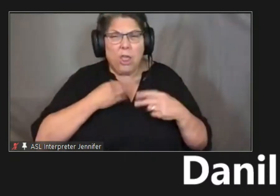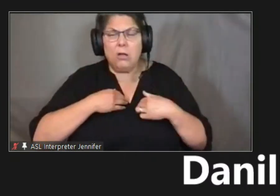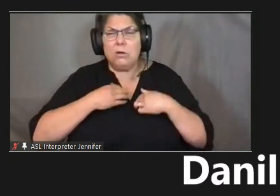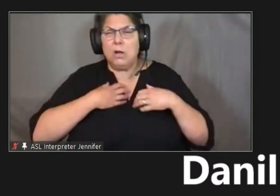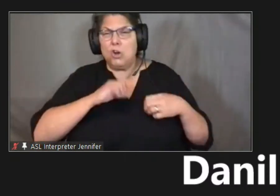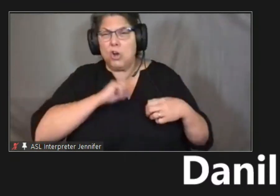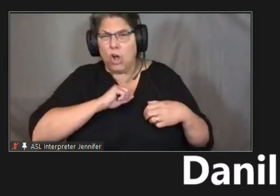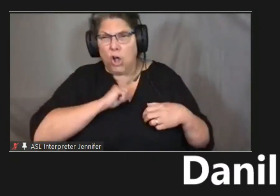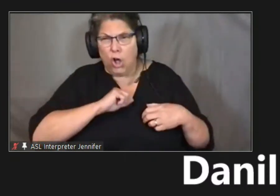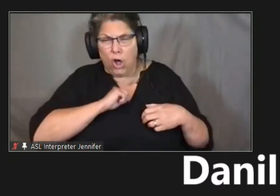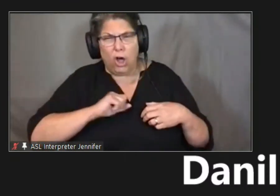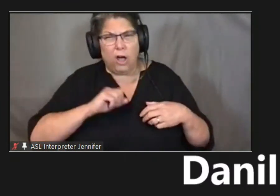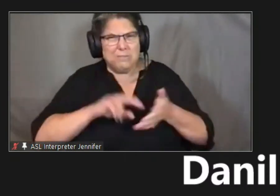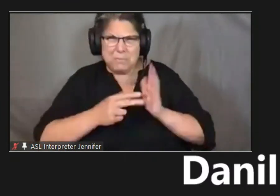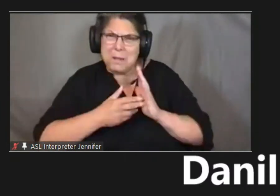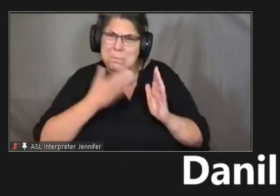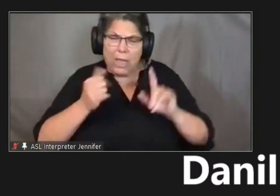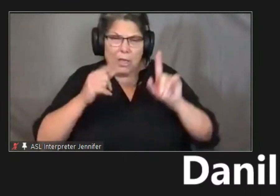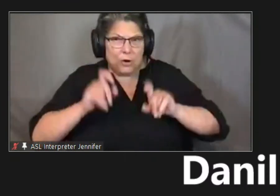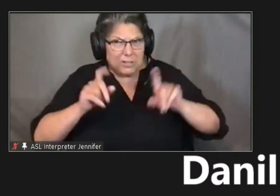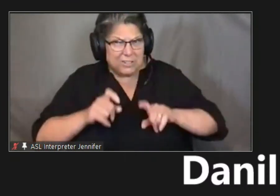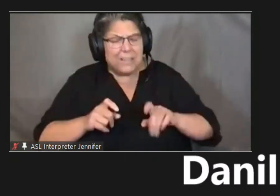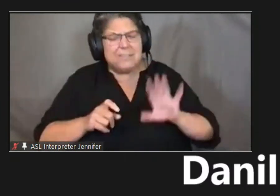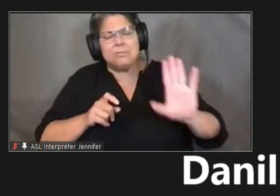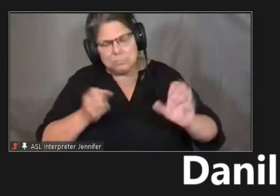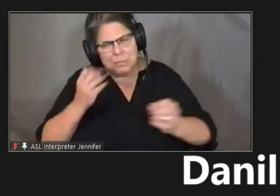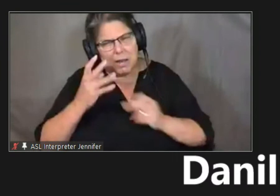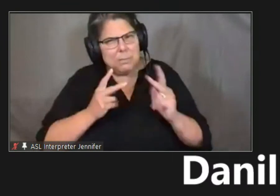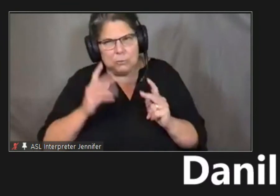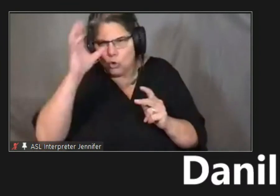So is there anything that you could add on to that?